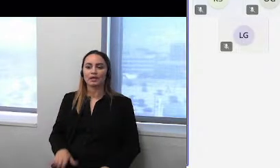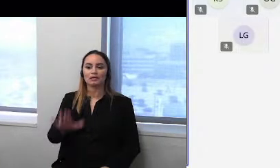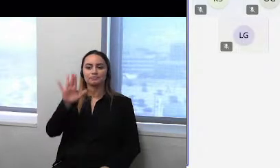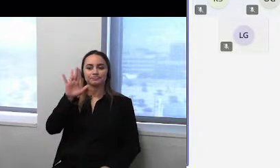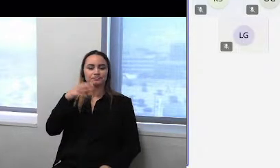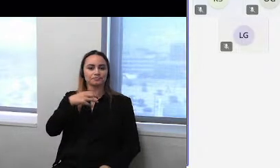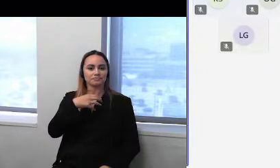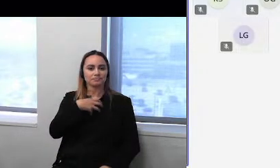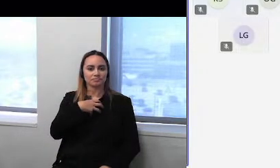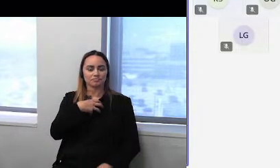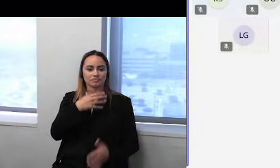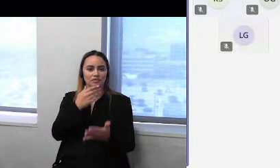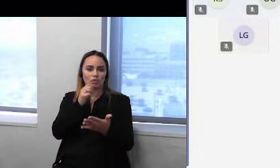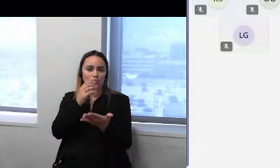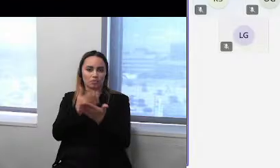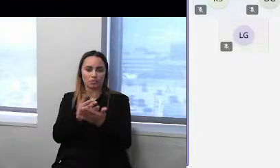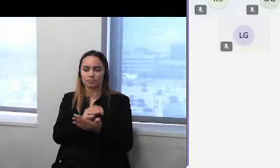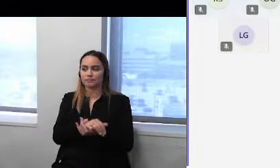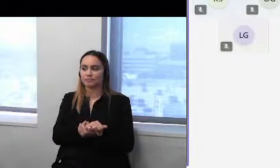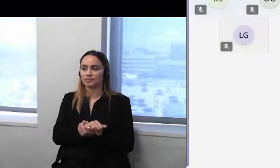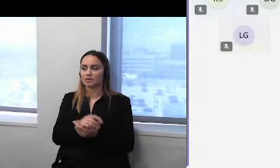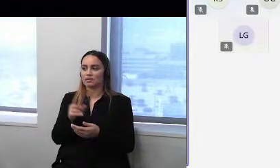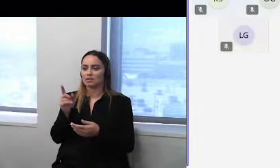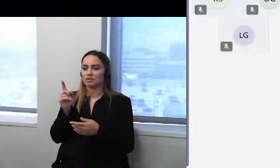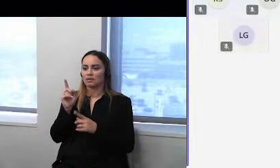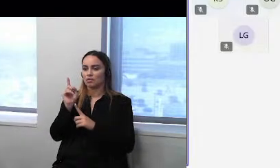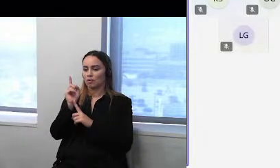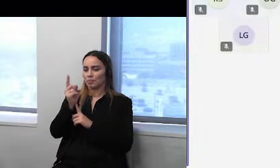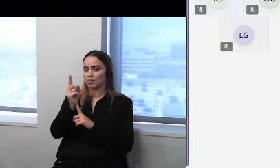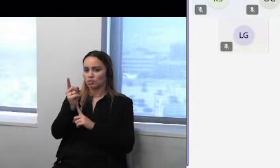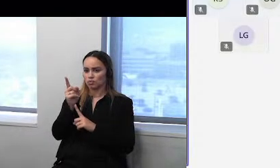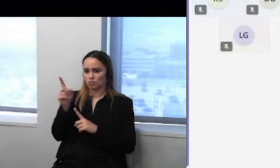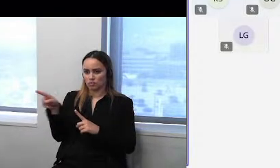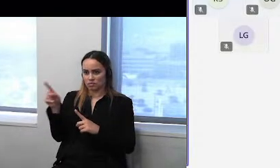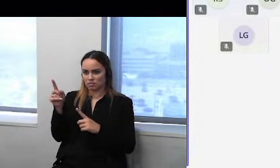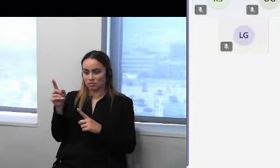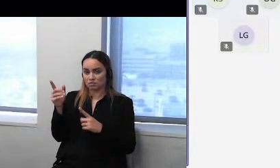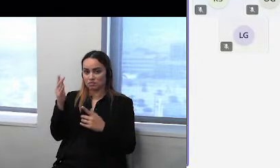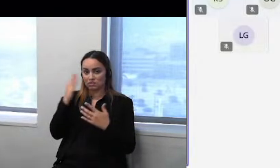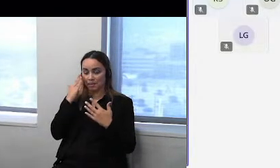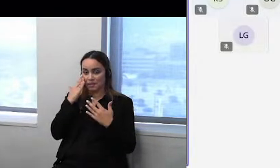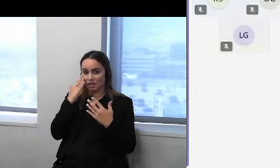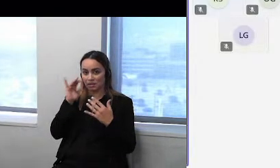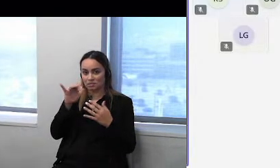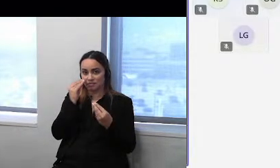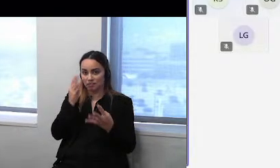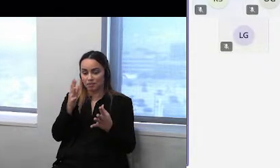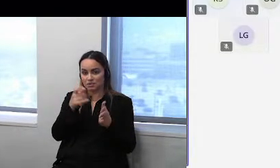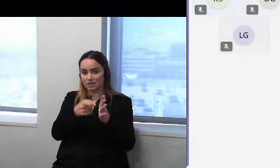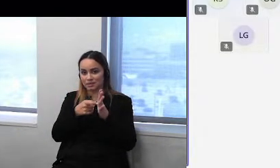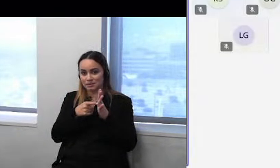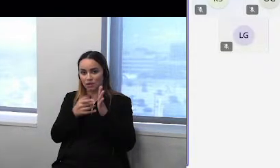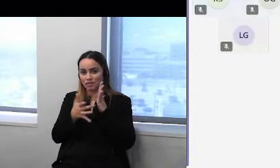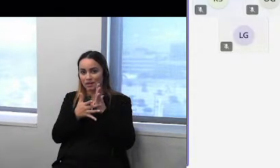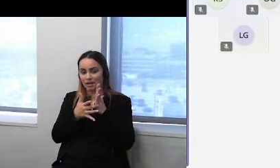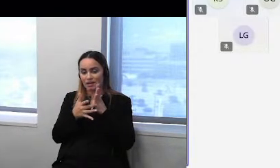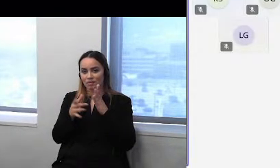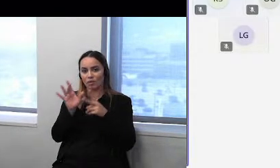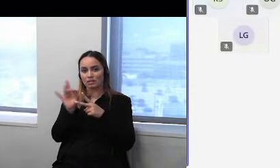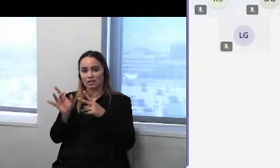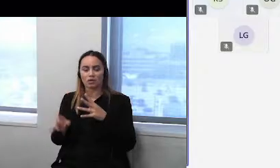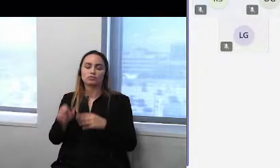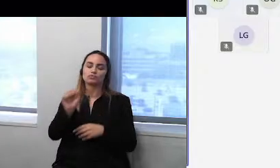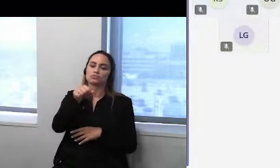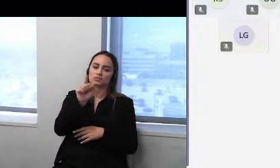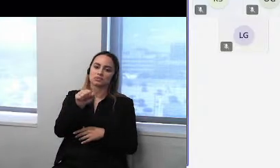proceeding. Okay. So just 1 second, please. Are you familiar with alternative technical requirements? I'm familiar with what Okay. he's